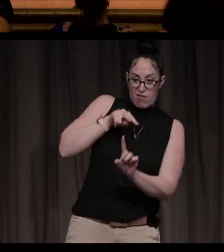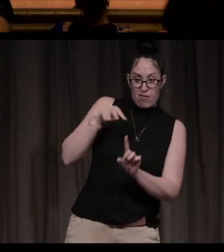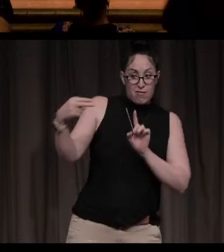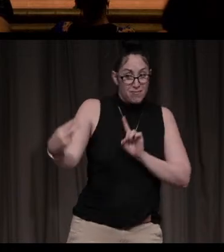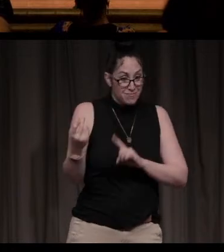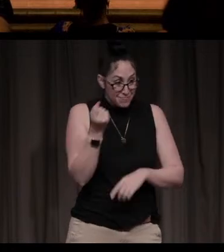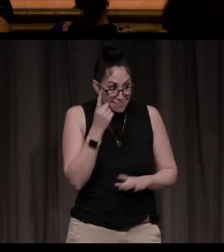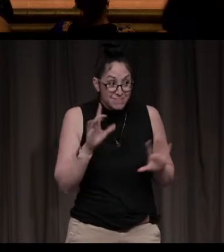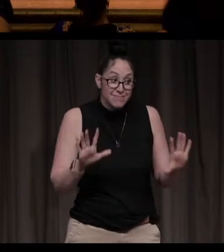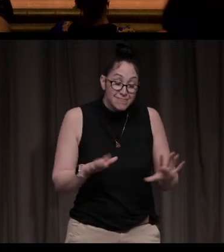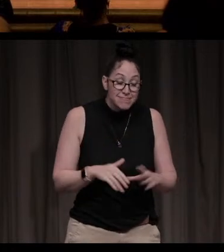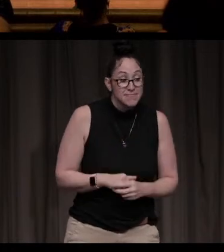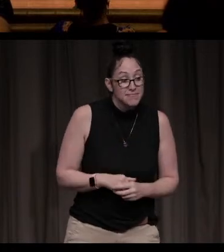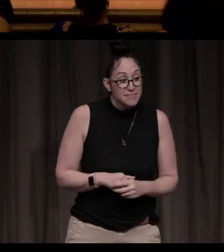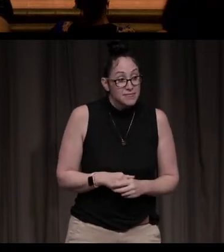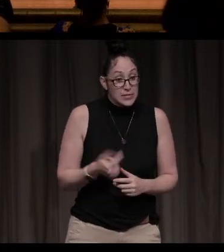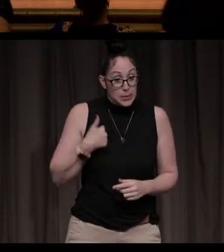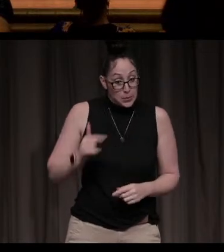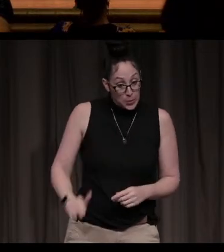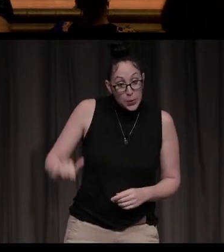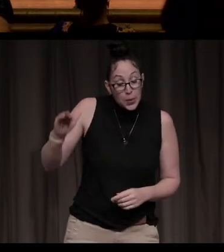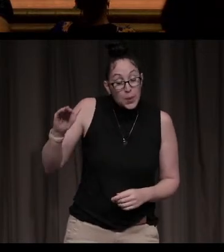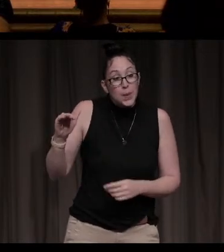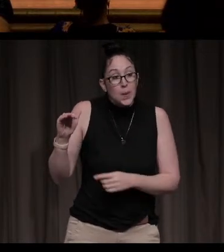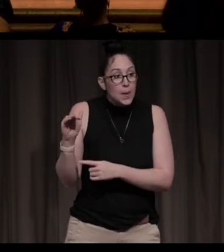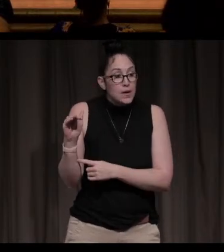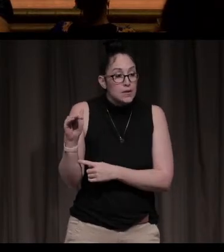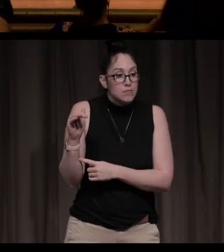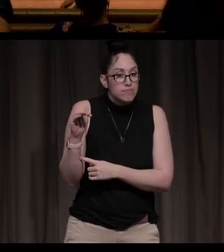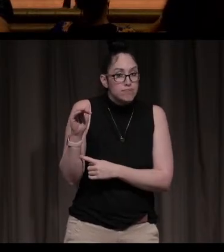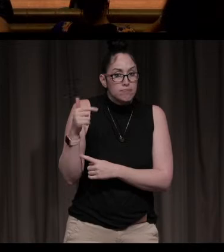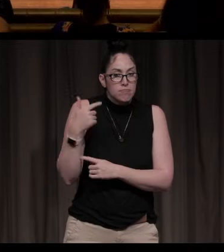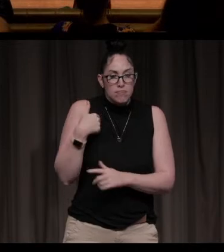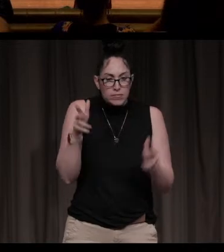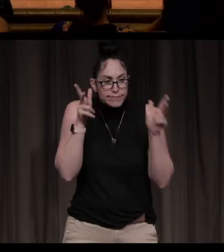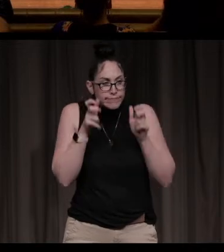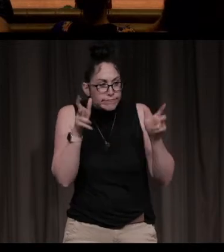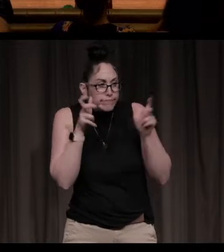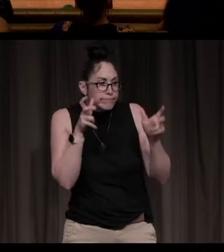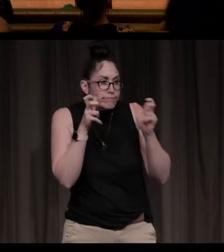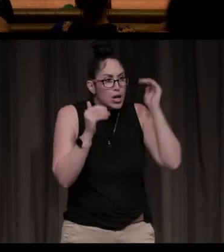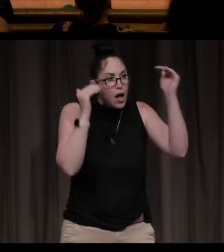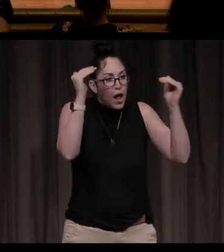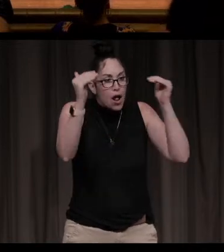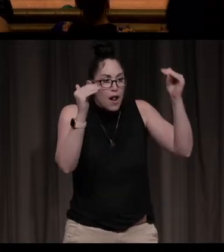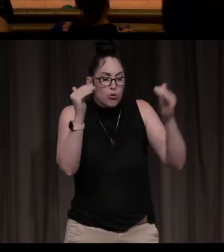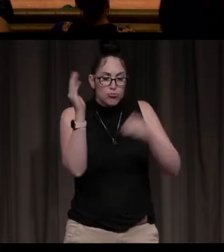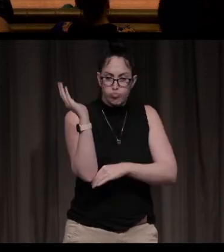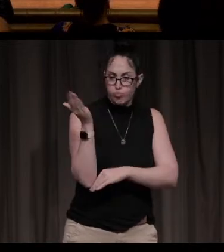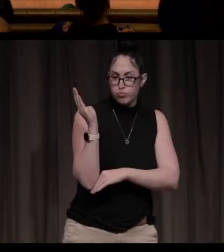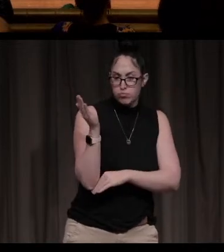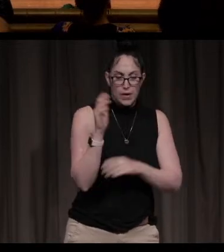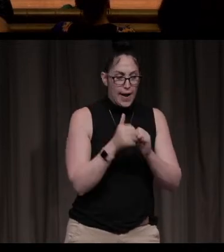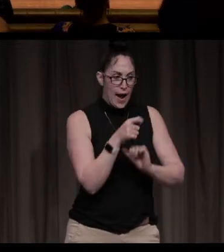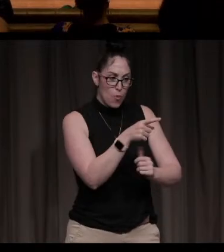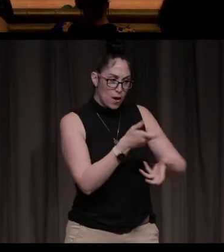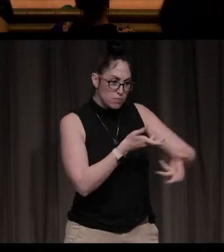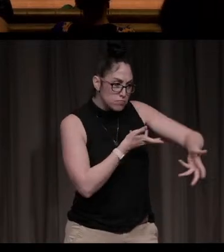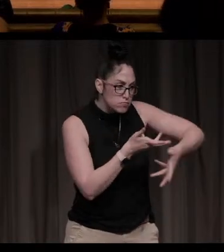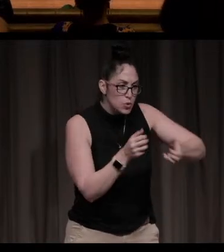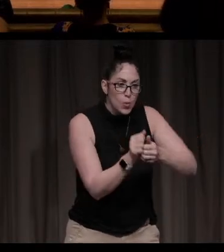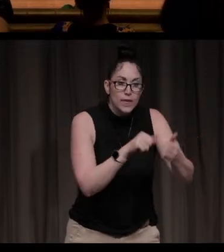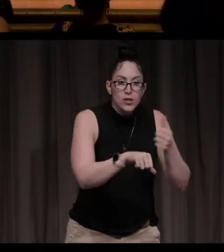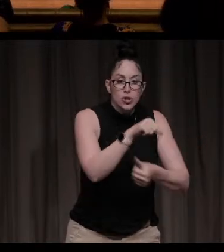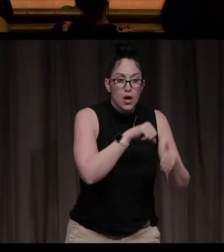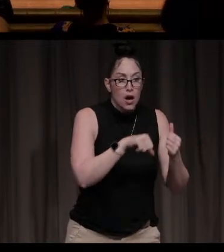at things. I mean, when I was growing up, listening to elders speak and watching the elders speak to one another, you would think,